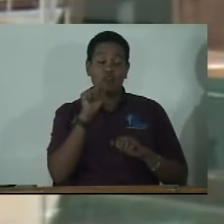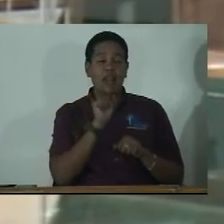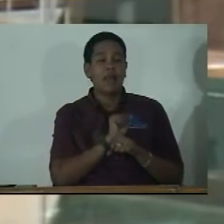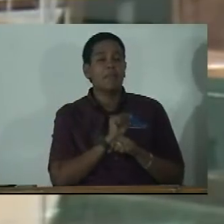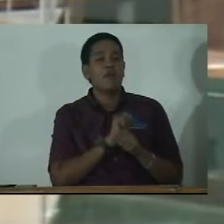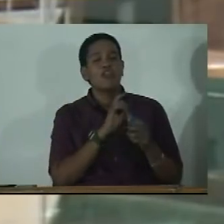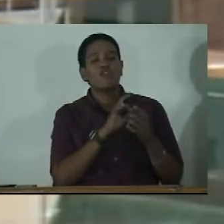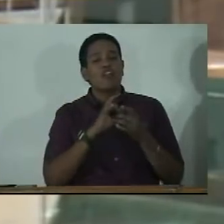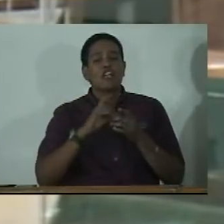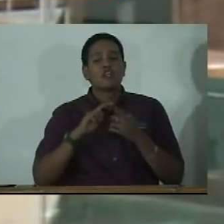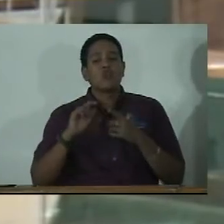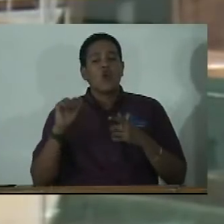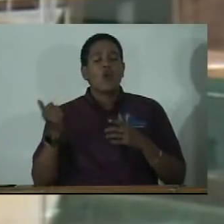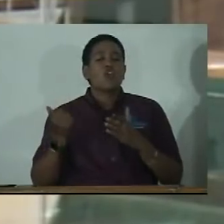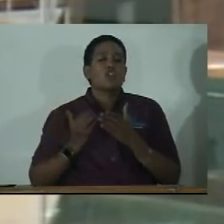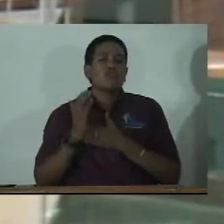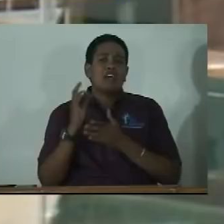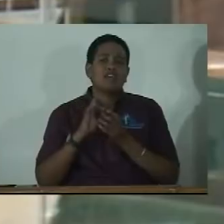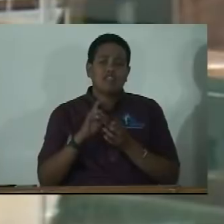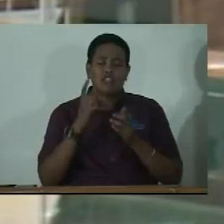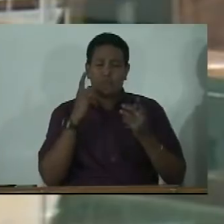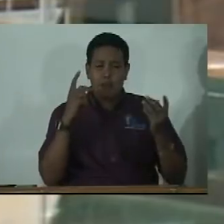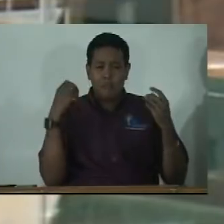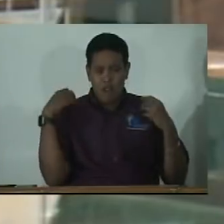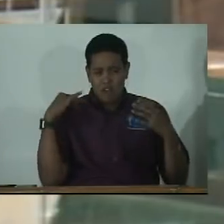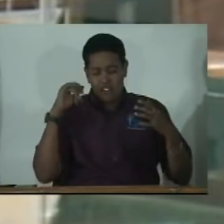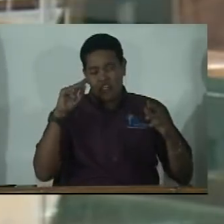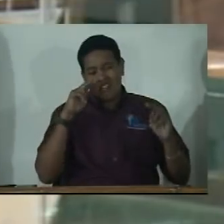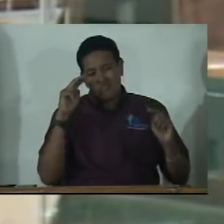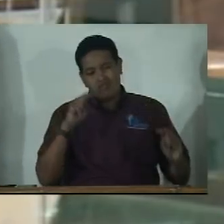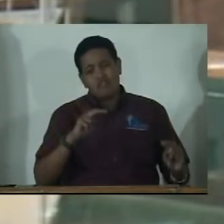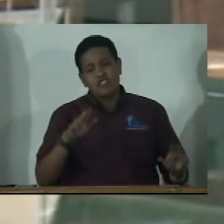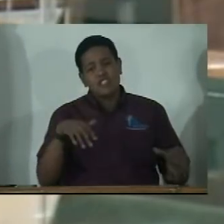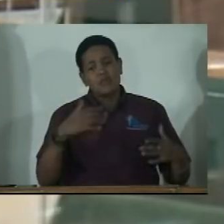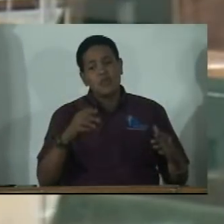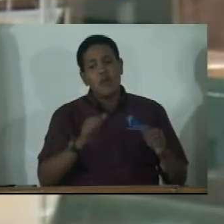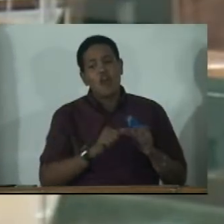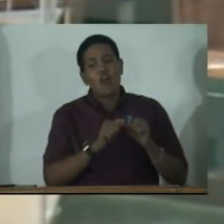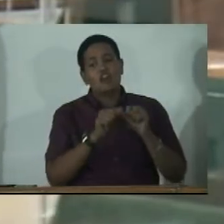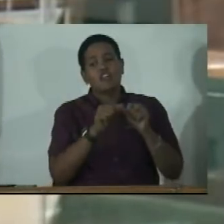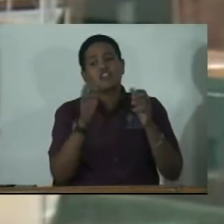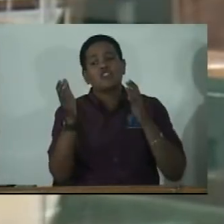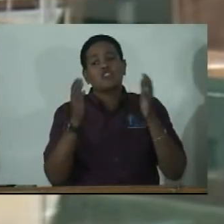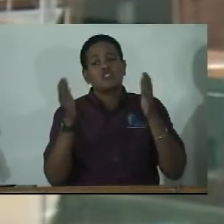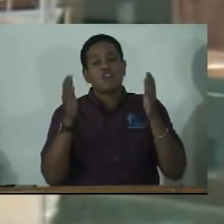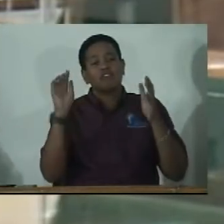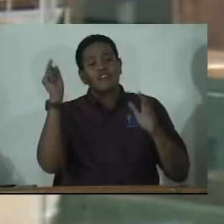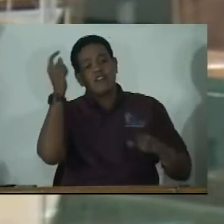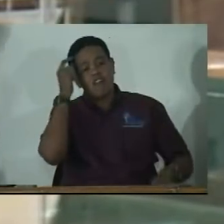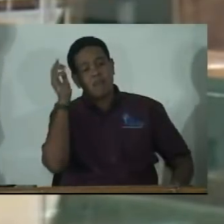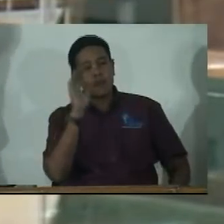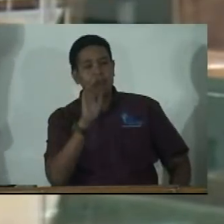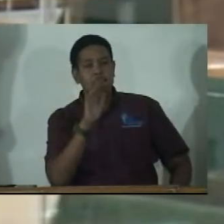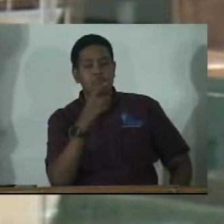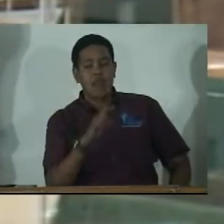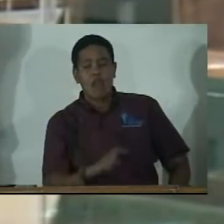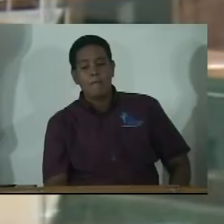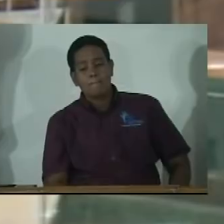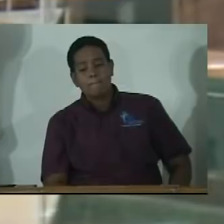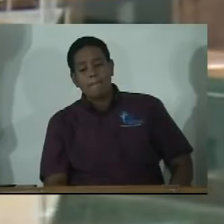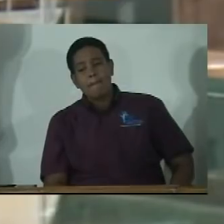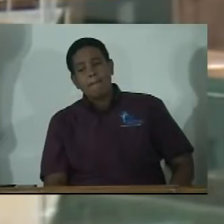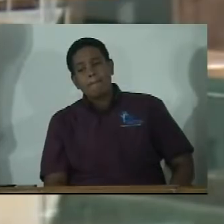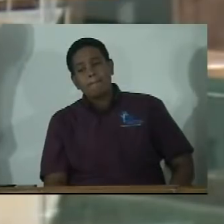relation to other rights as a public officer shall be treated as continuing the service of the government.